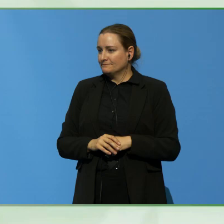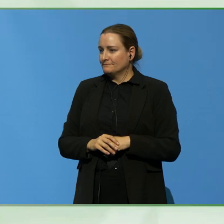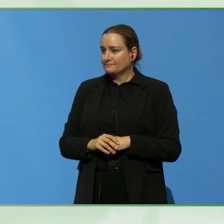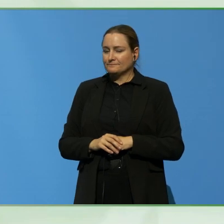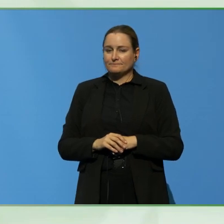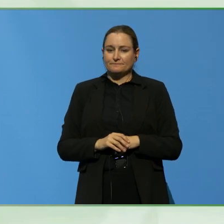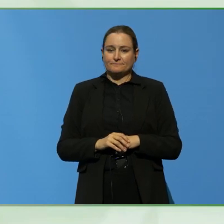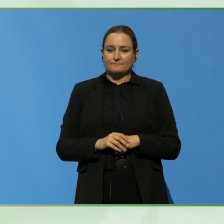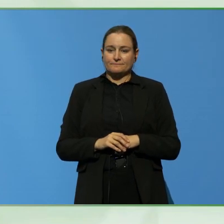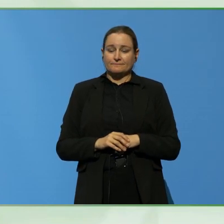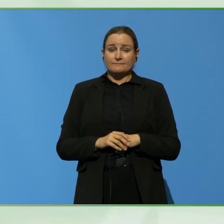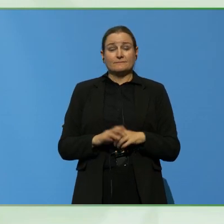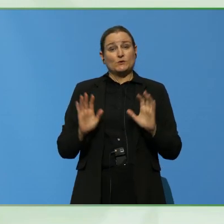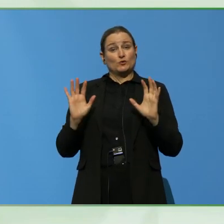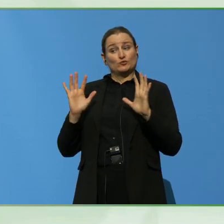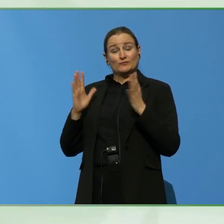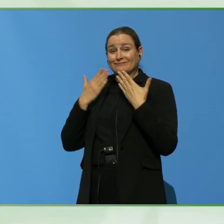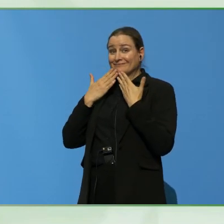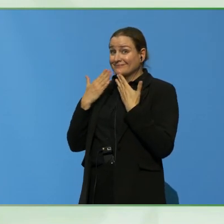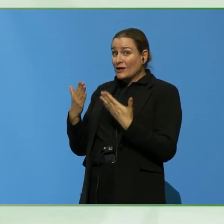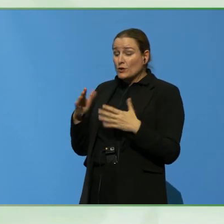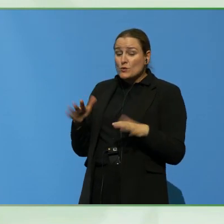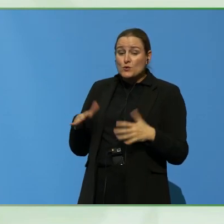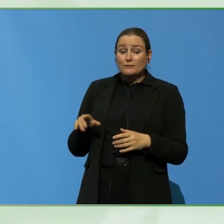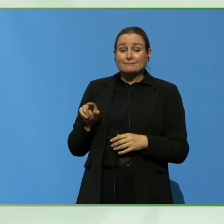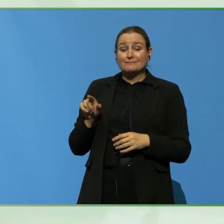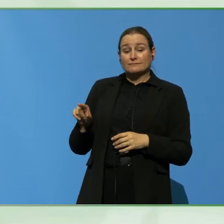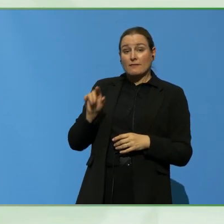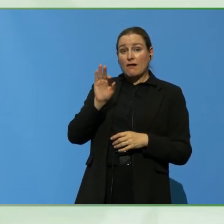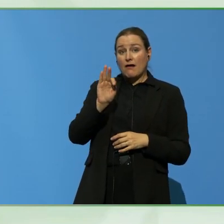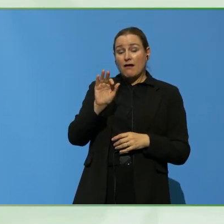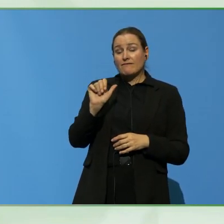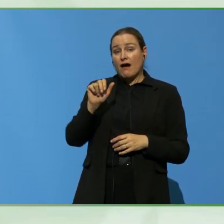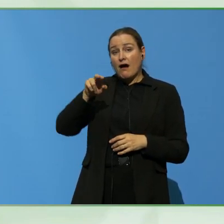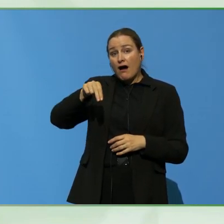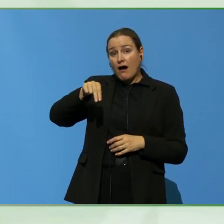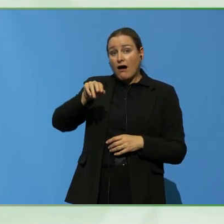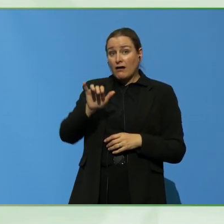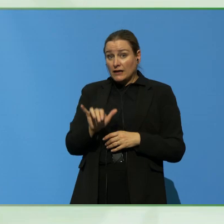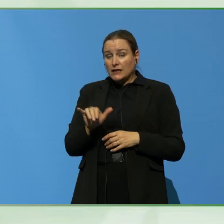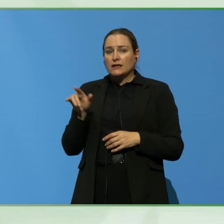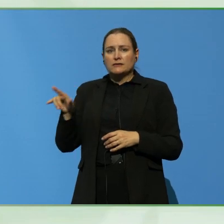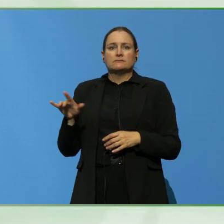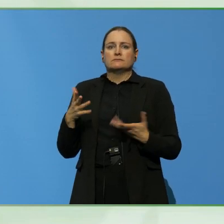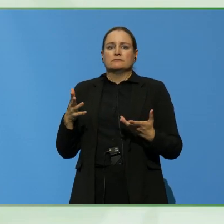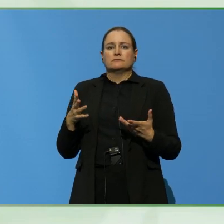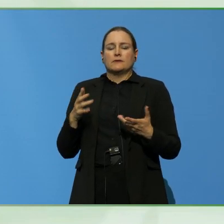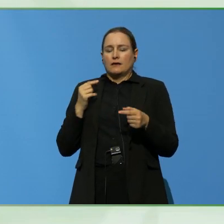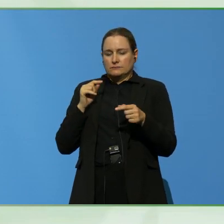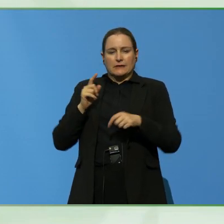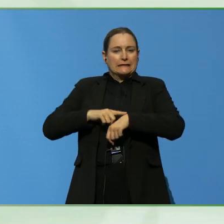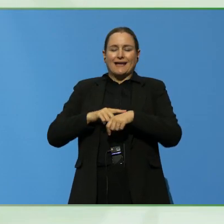Thank you so much, Fanny. And I have to say that Fanny was a last moment addition to this panel, but I'm really glad to have you